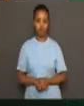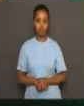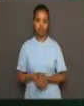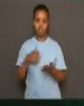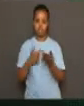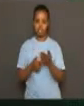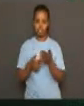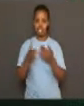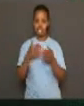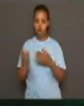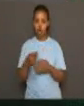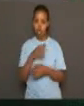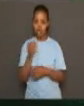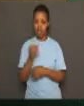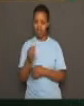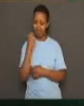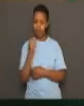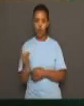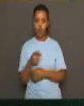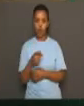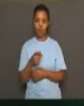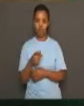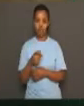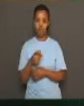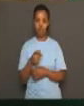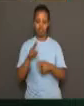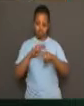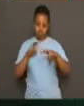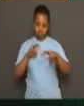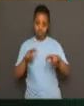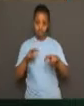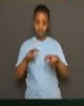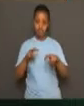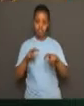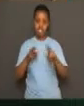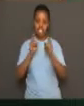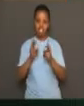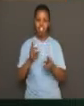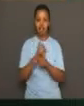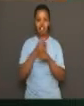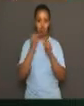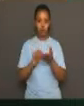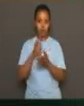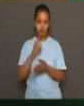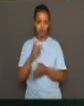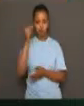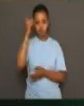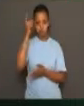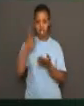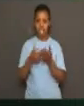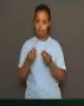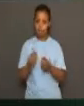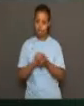With this simple yet powerful insight, history was made. Darwin discovered the mechanism that made evolution work,